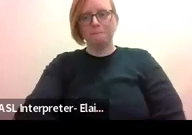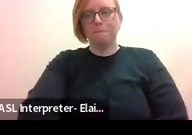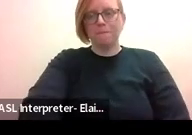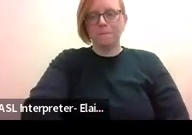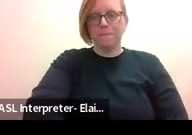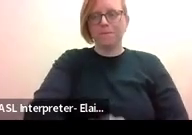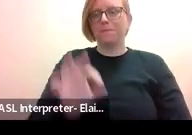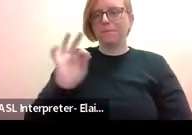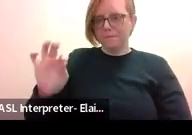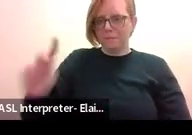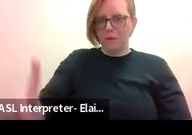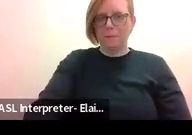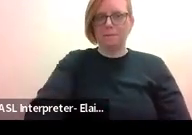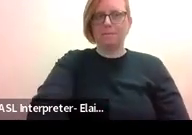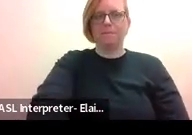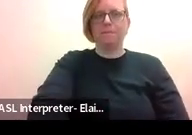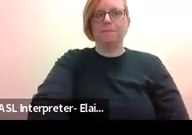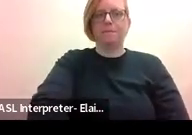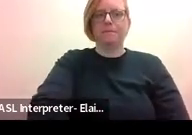Okay.